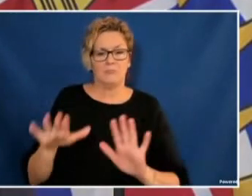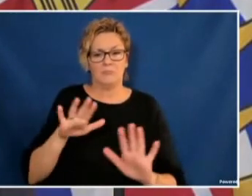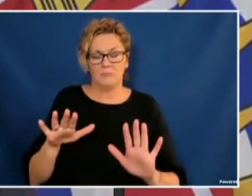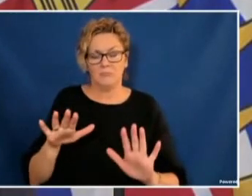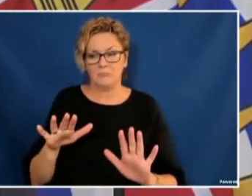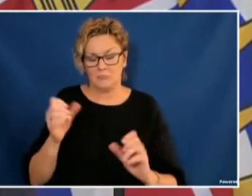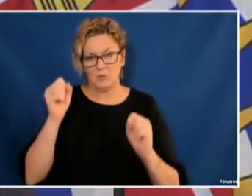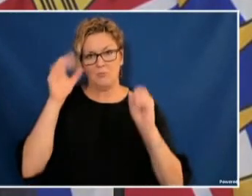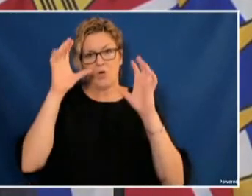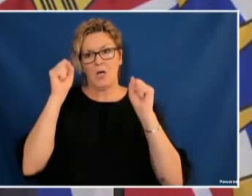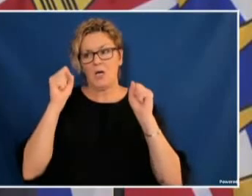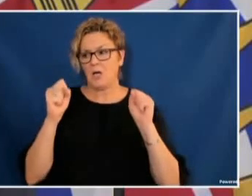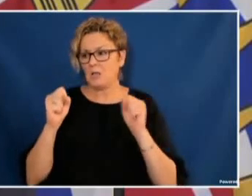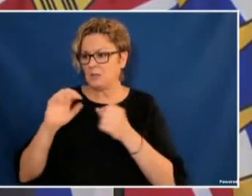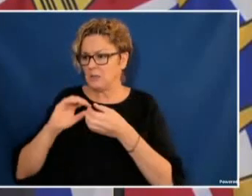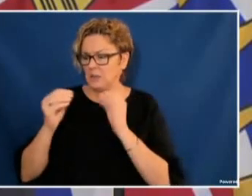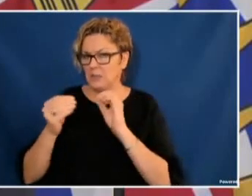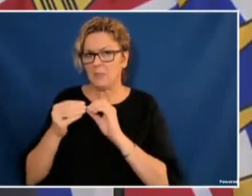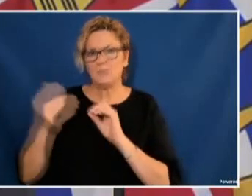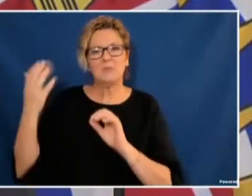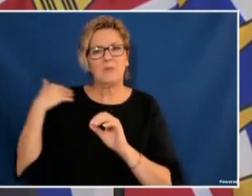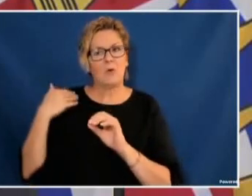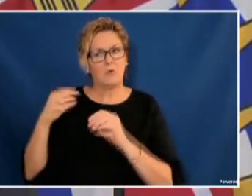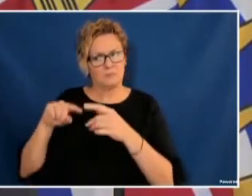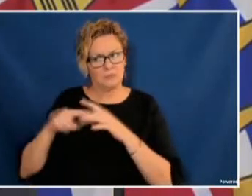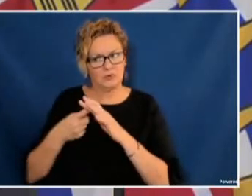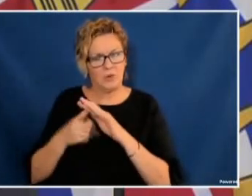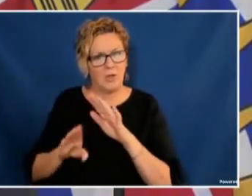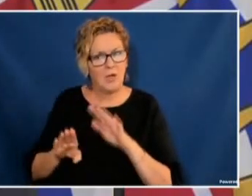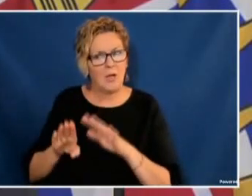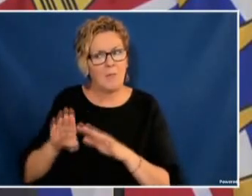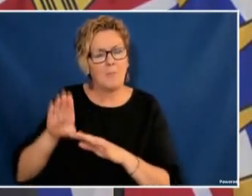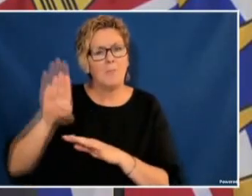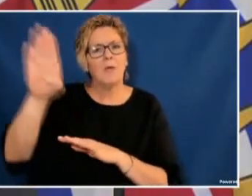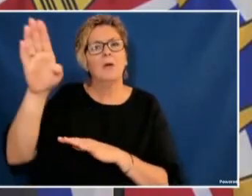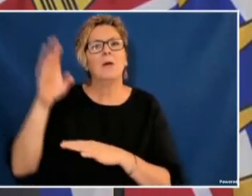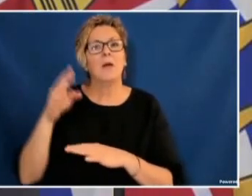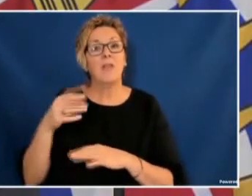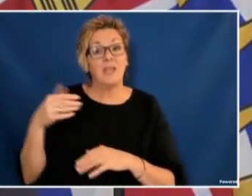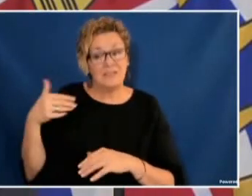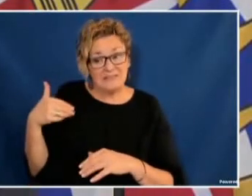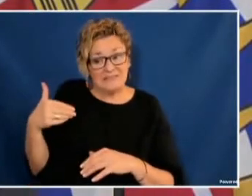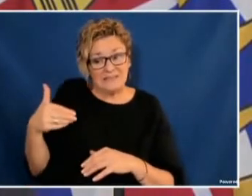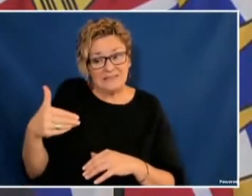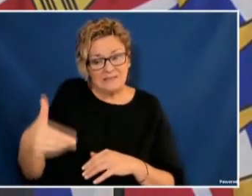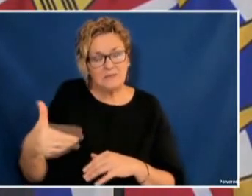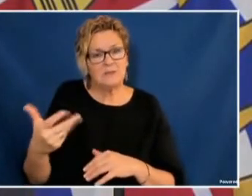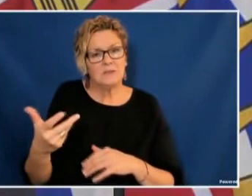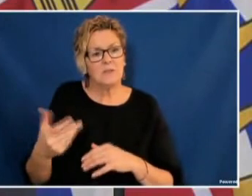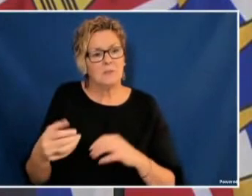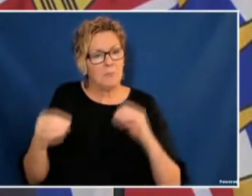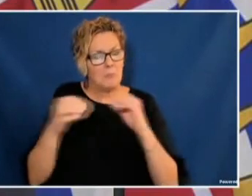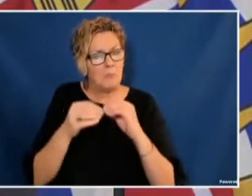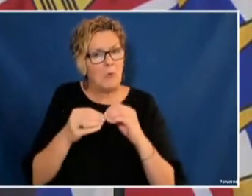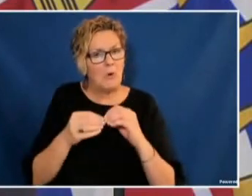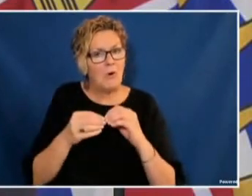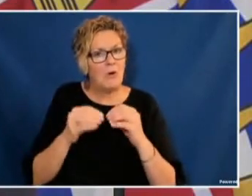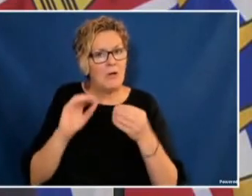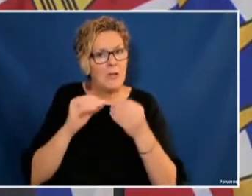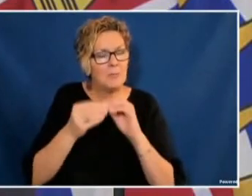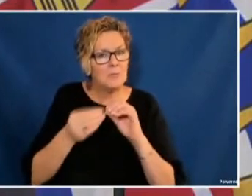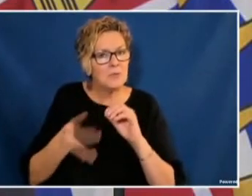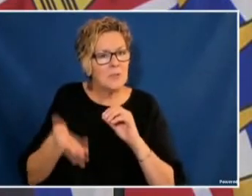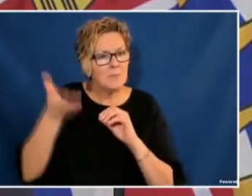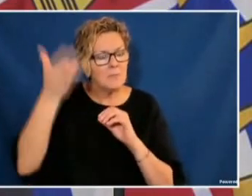learn as we go with this virus. Right now, what I would like to have is a whole lot more